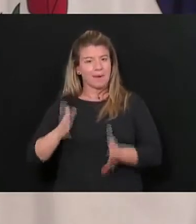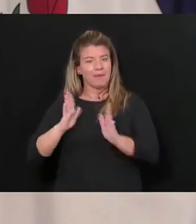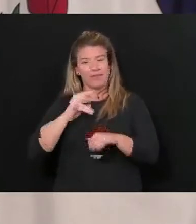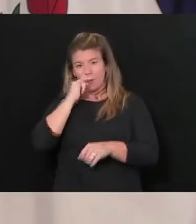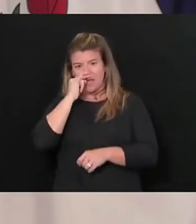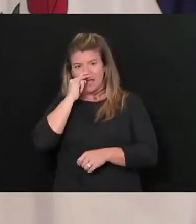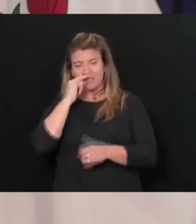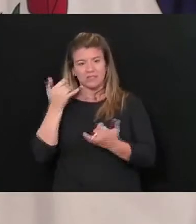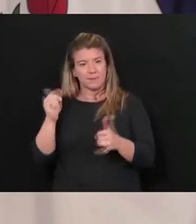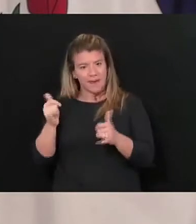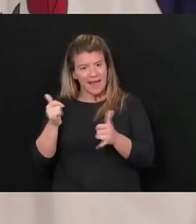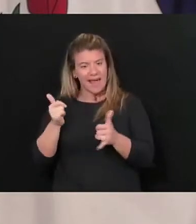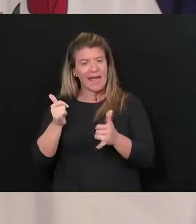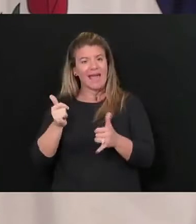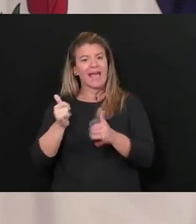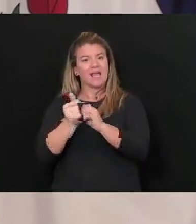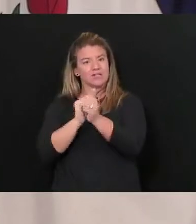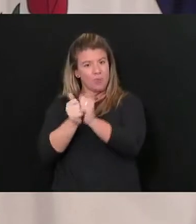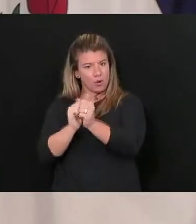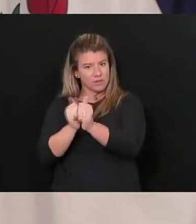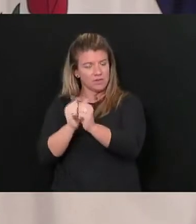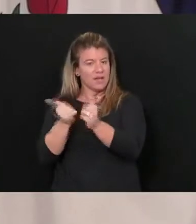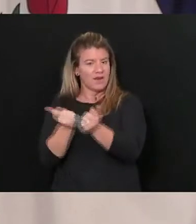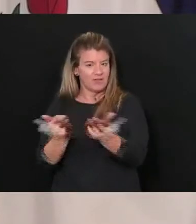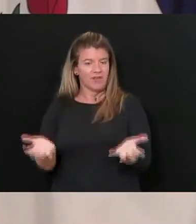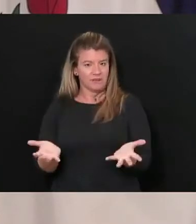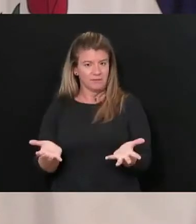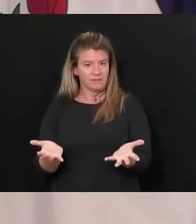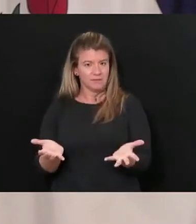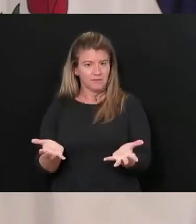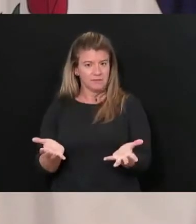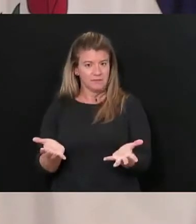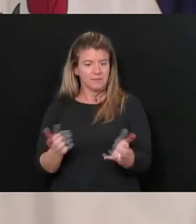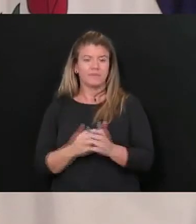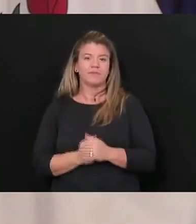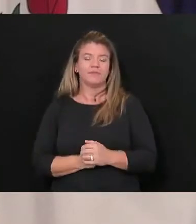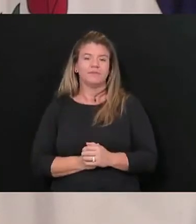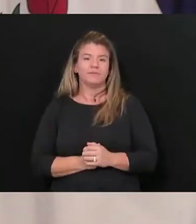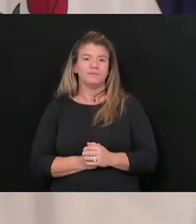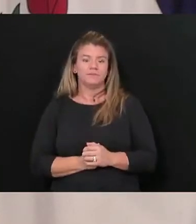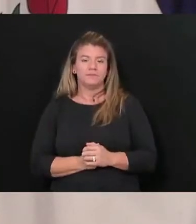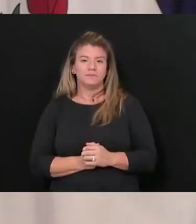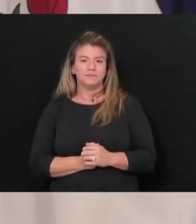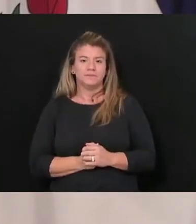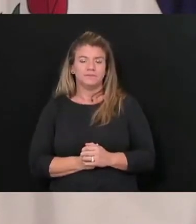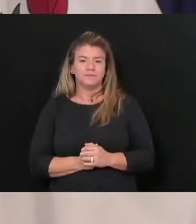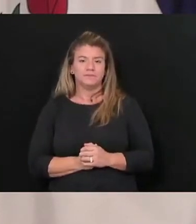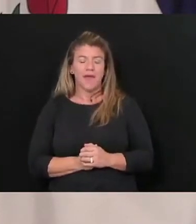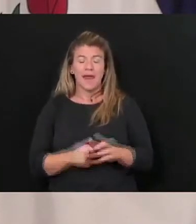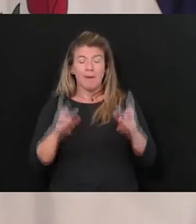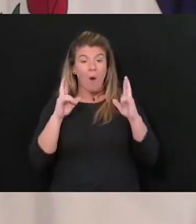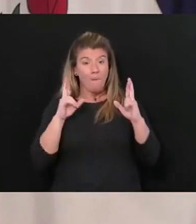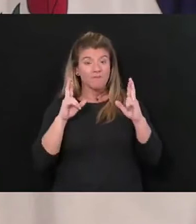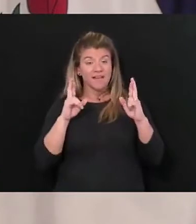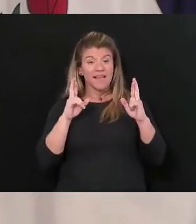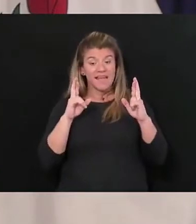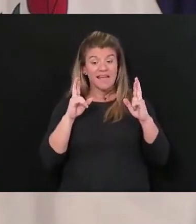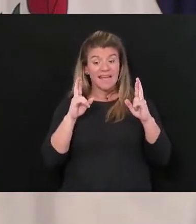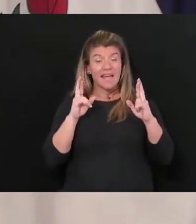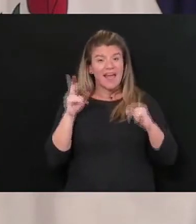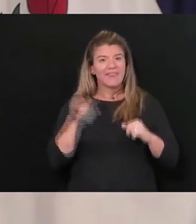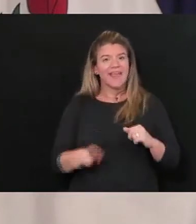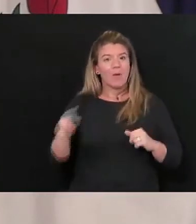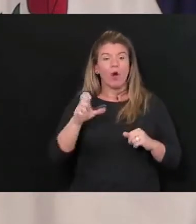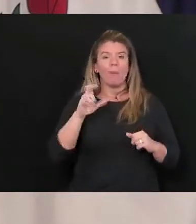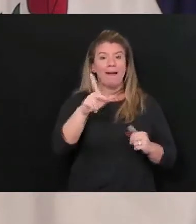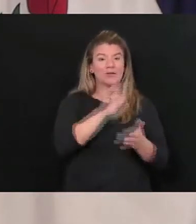to play their extracurricular activities and everything, and and very hopefully we'll be back in